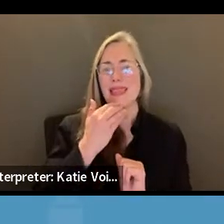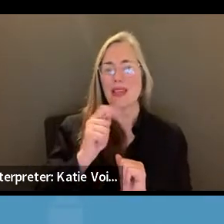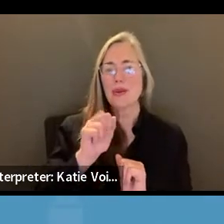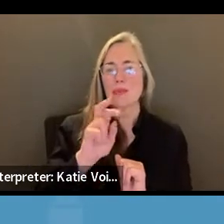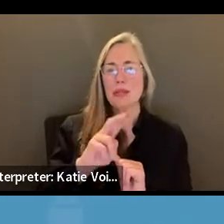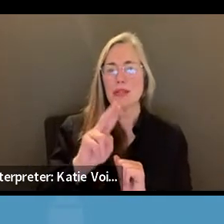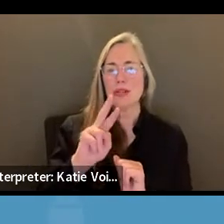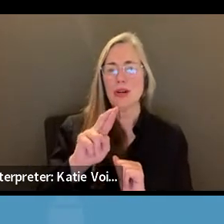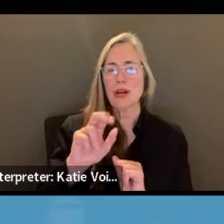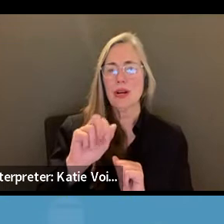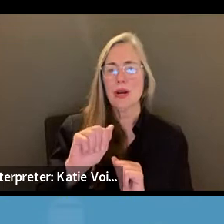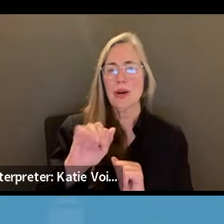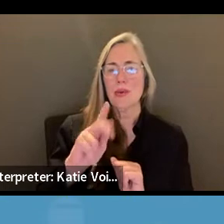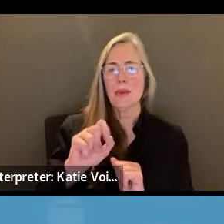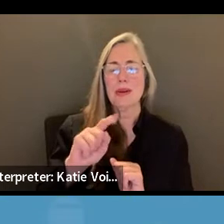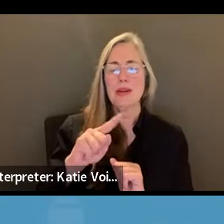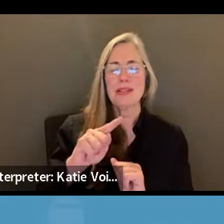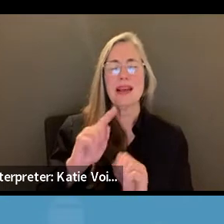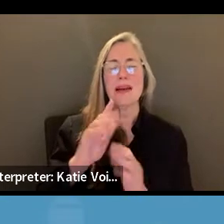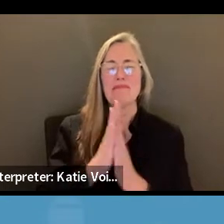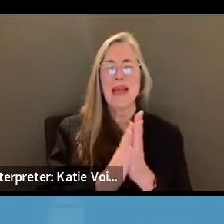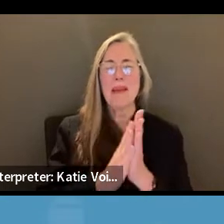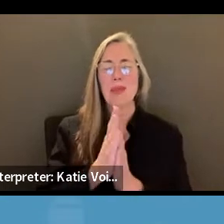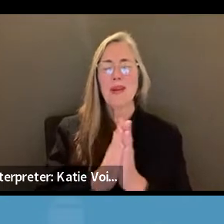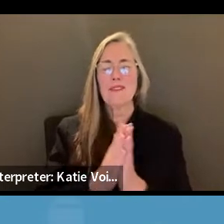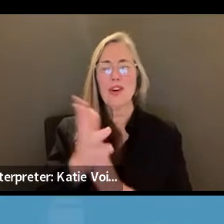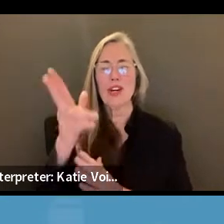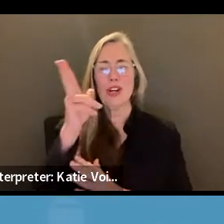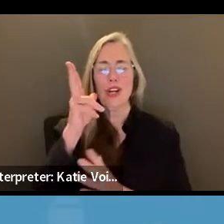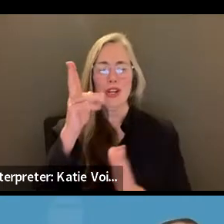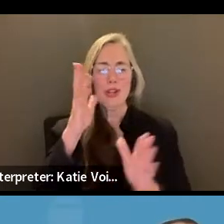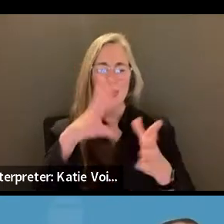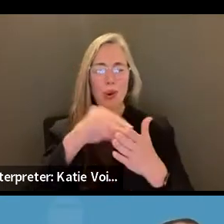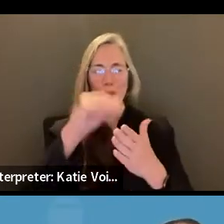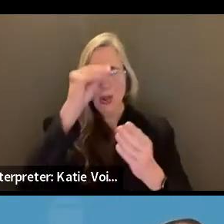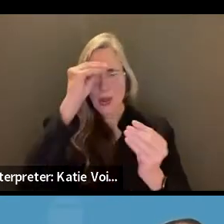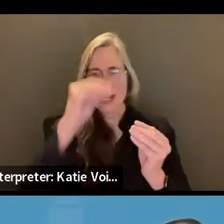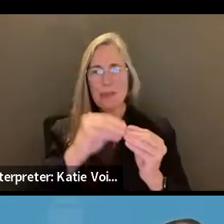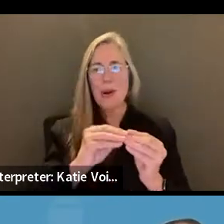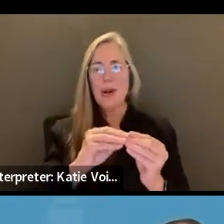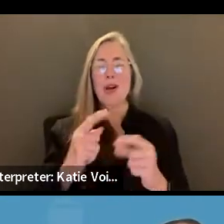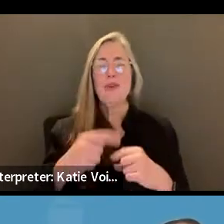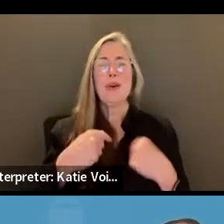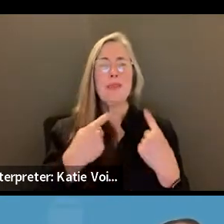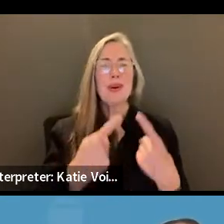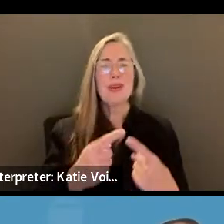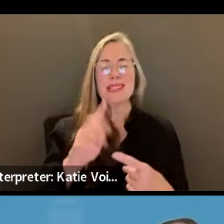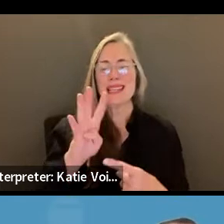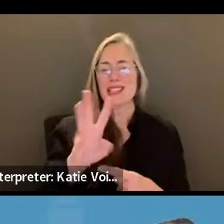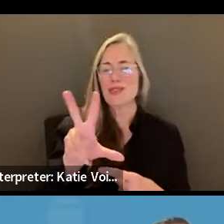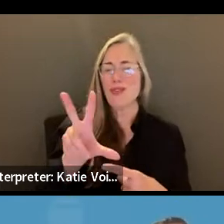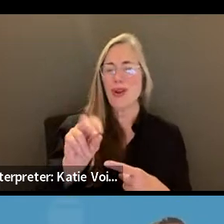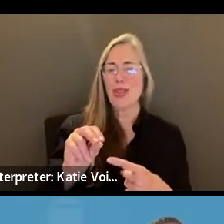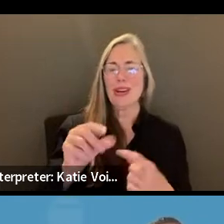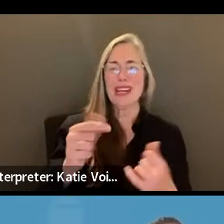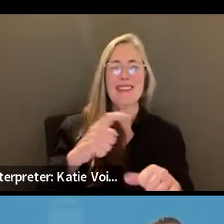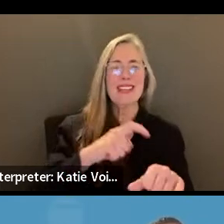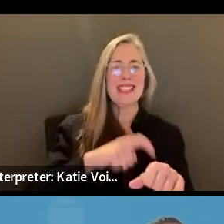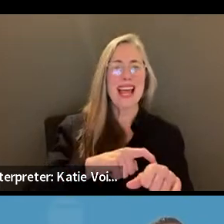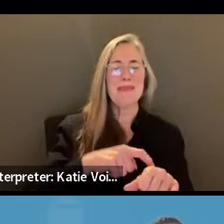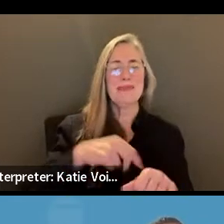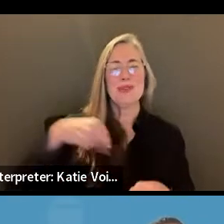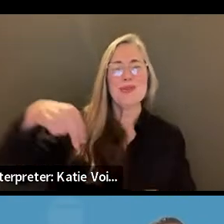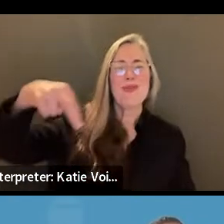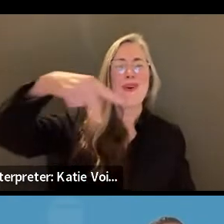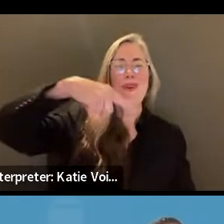forward to hearing more about that platform. Thank you. So board members, we've been going since 4:30 today, and I want to give us time to stretch your legs